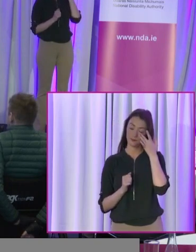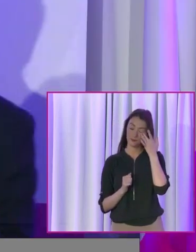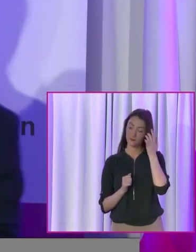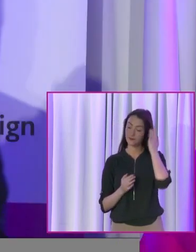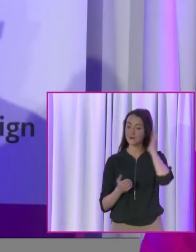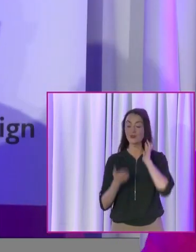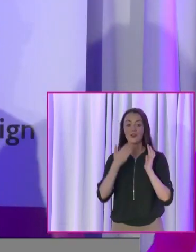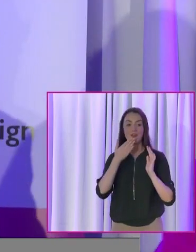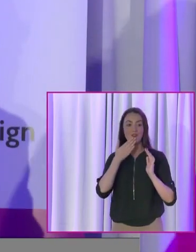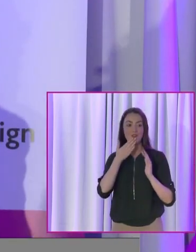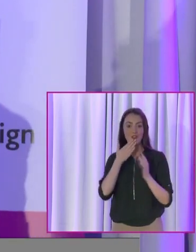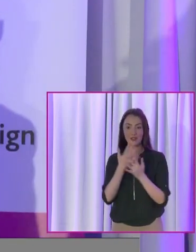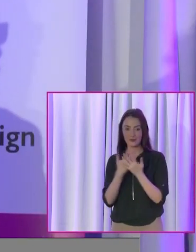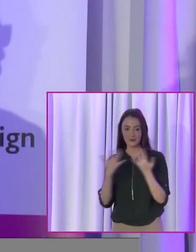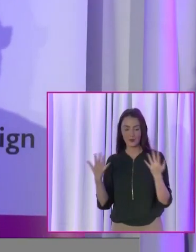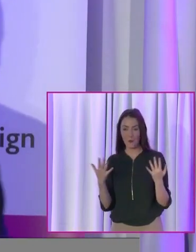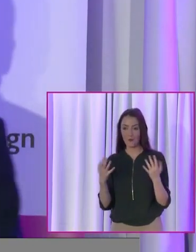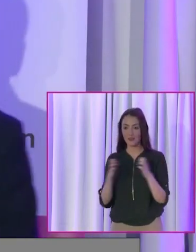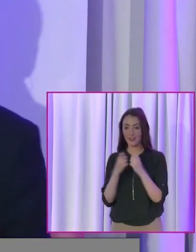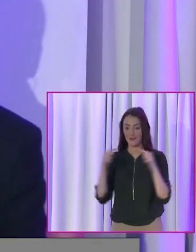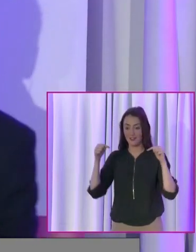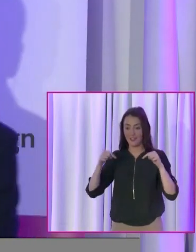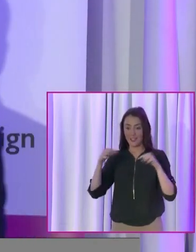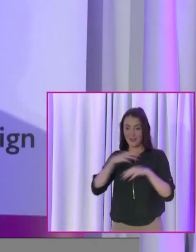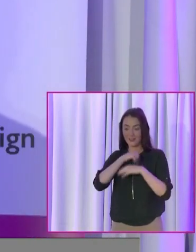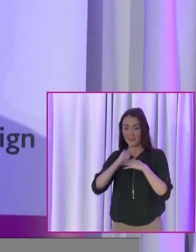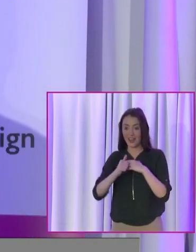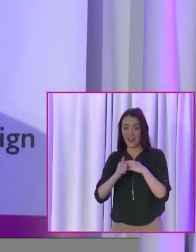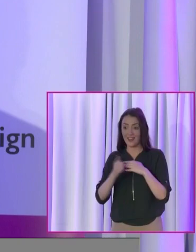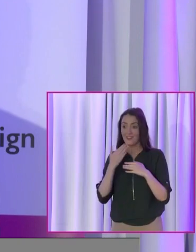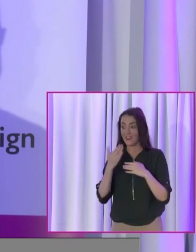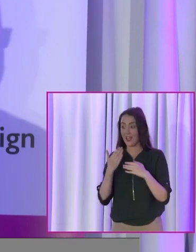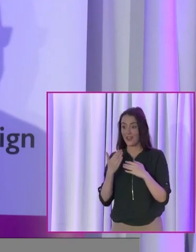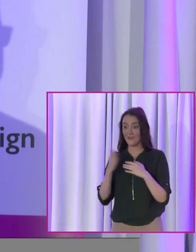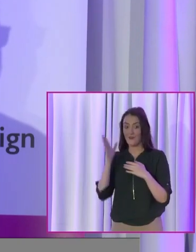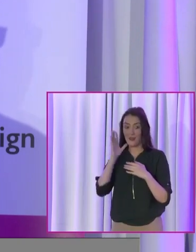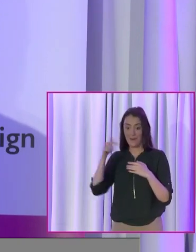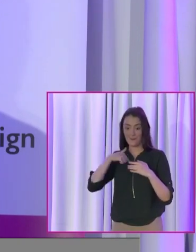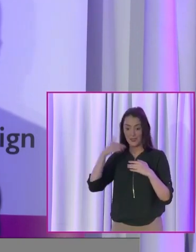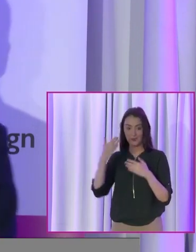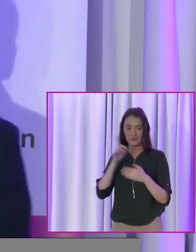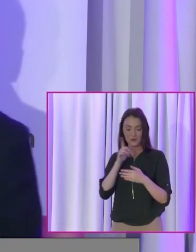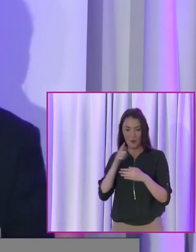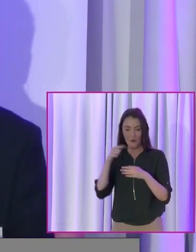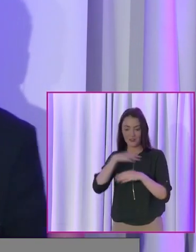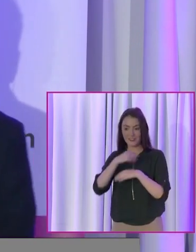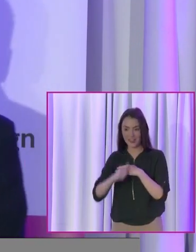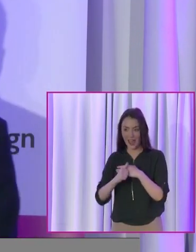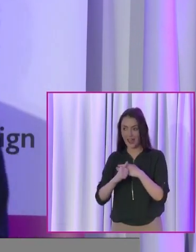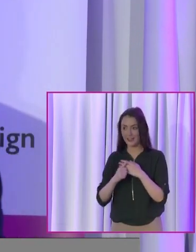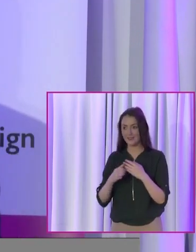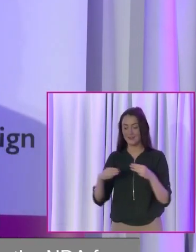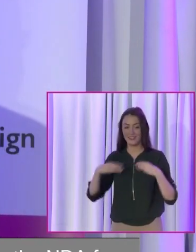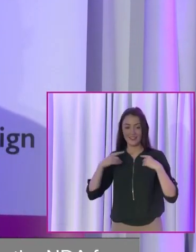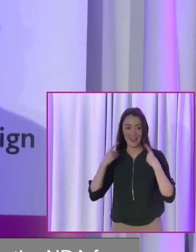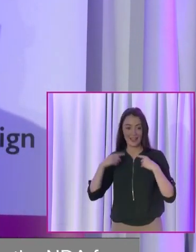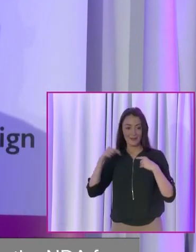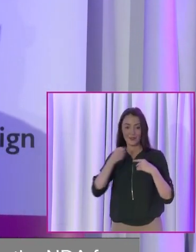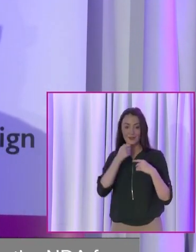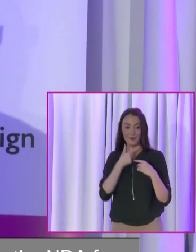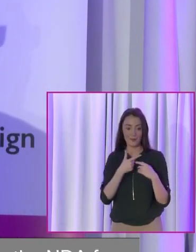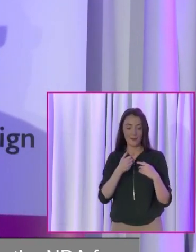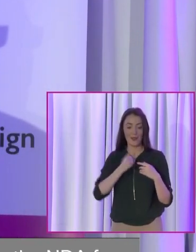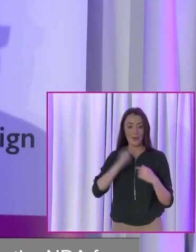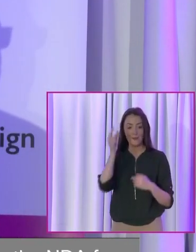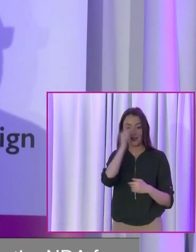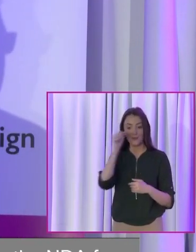Well, thank you very much, and many thanks to the NDA for inviting us. I'm really pleased to be here with you in Dublin. So yeah, my name is Alejandro